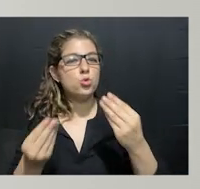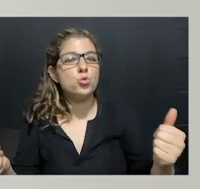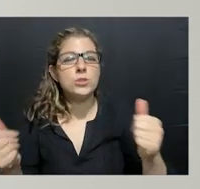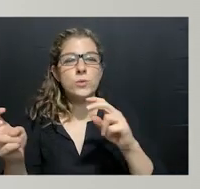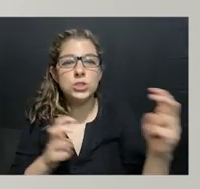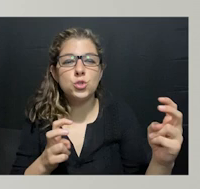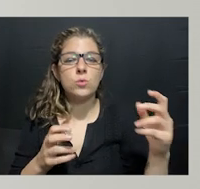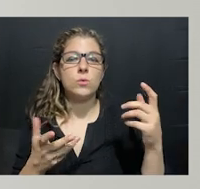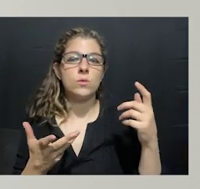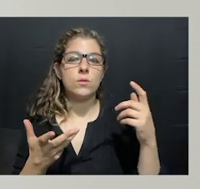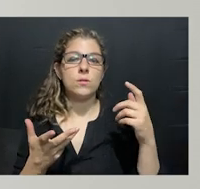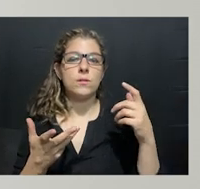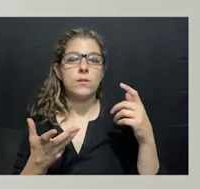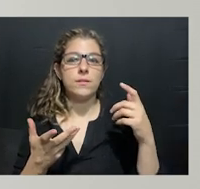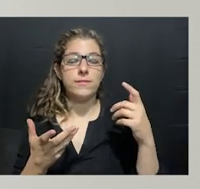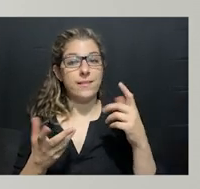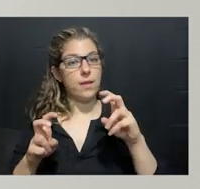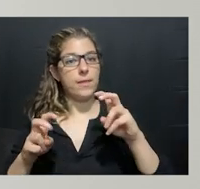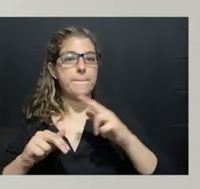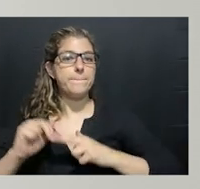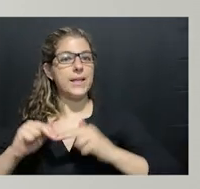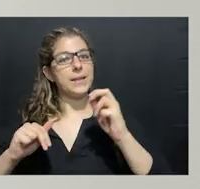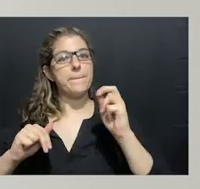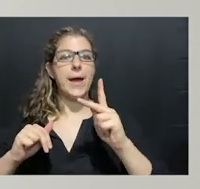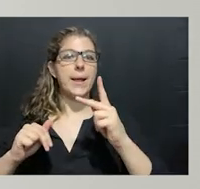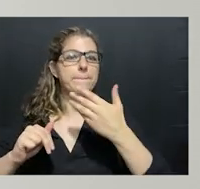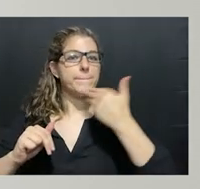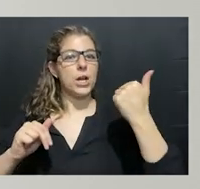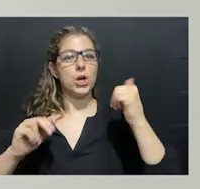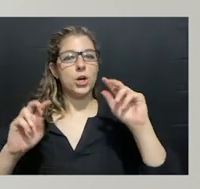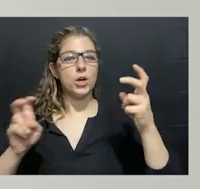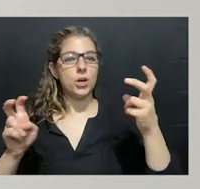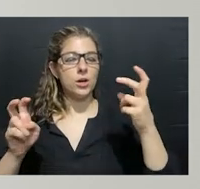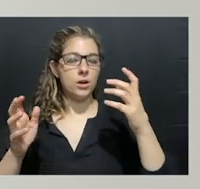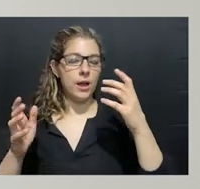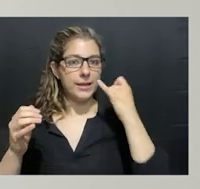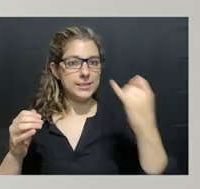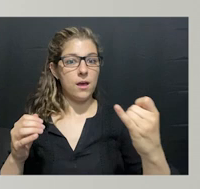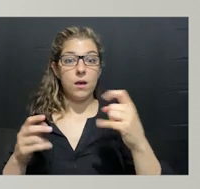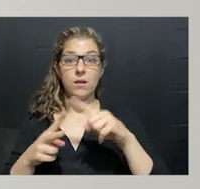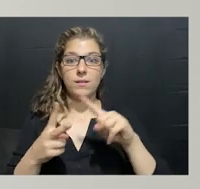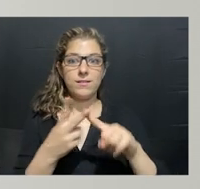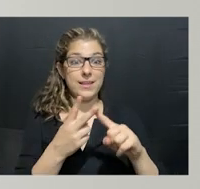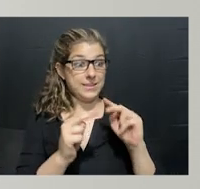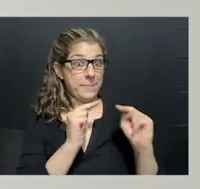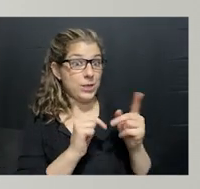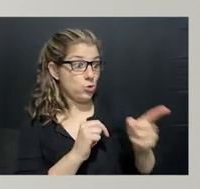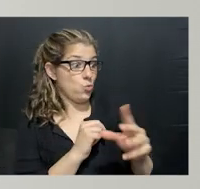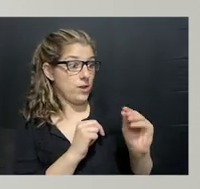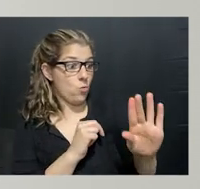are at the center of the Build Back Better legislation, the infrastructure legislation, the reconciliation debates that you and